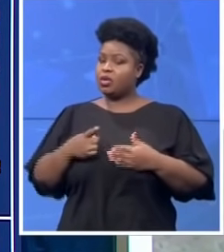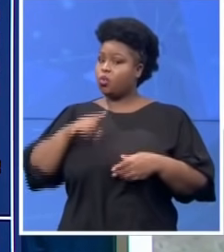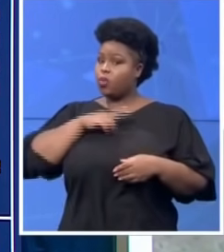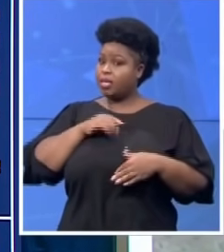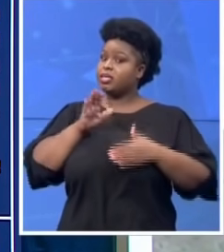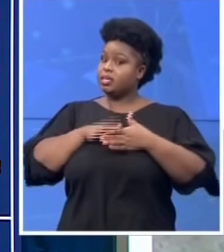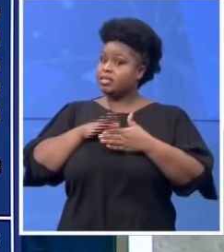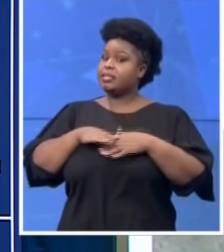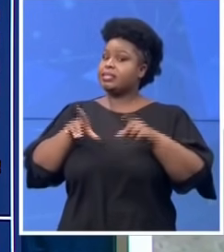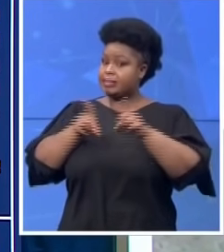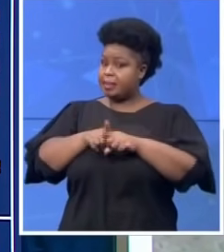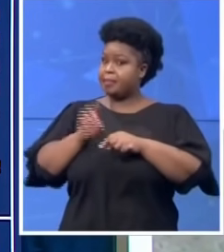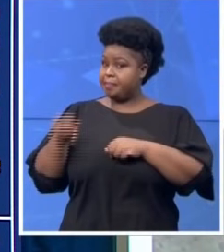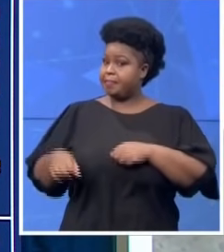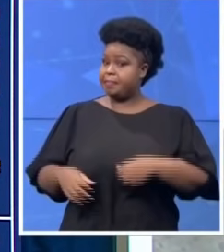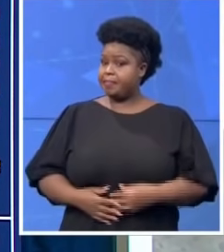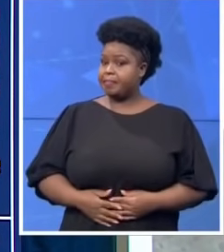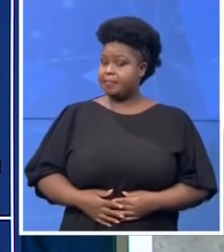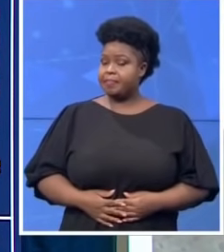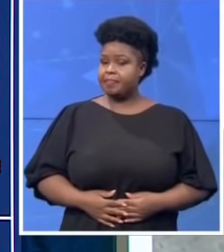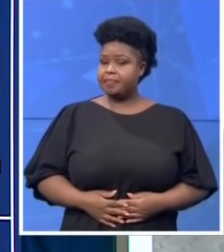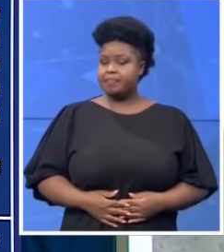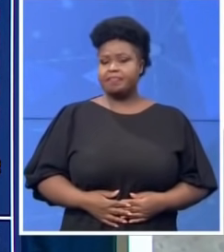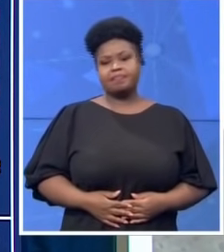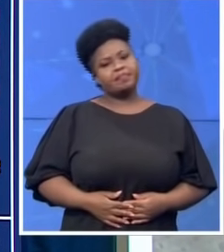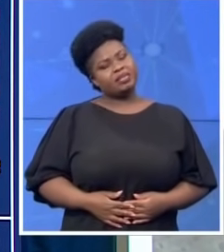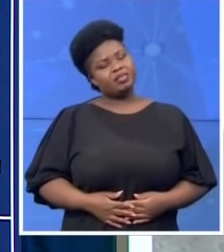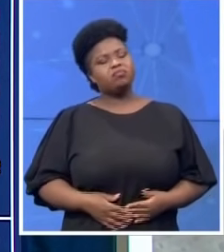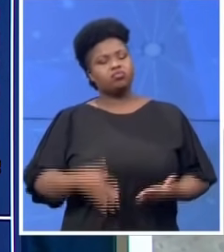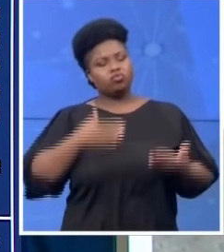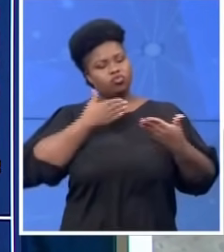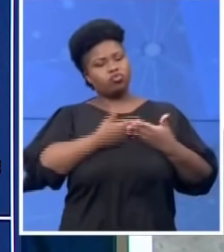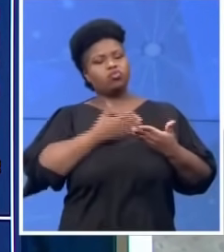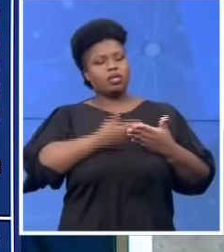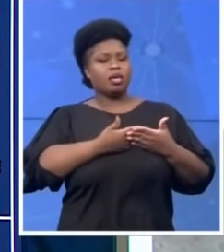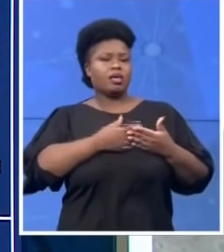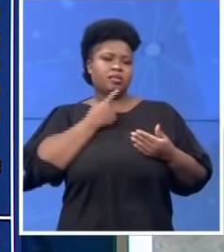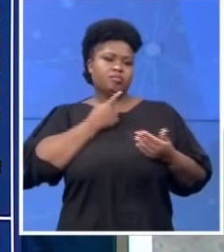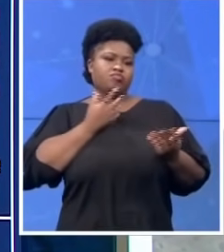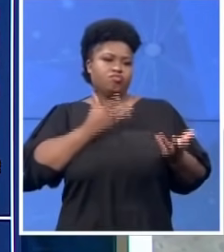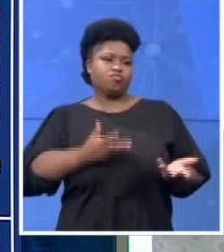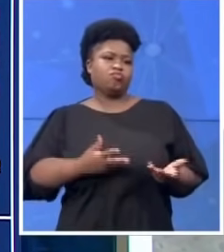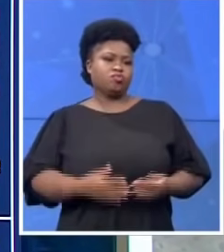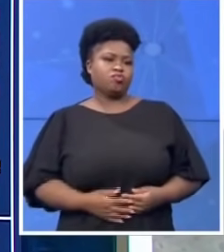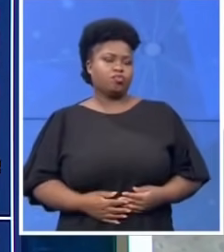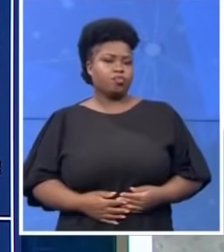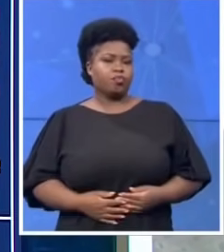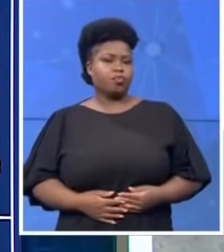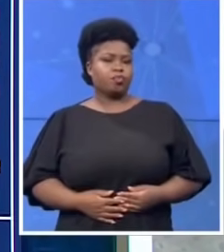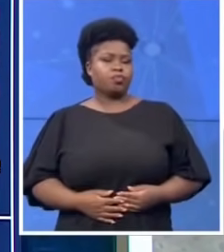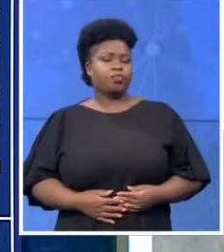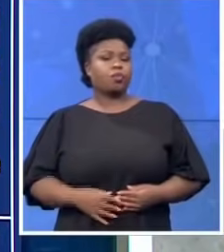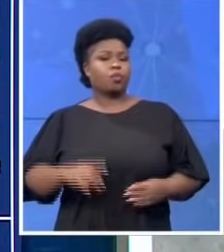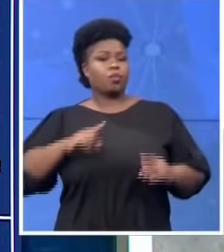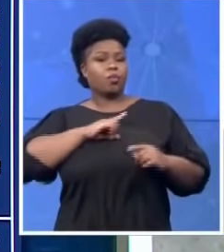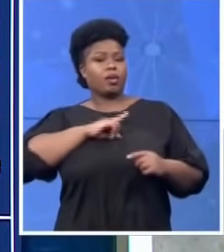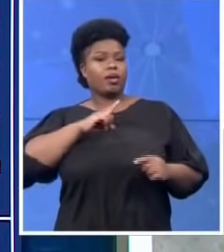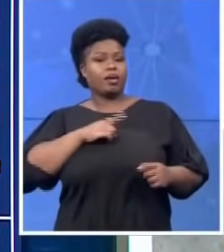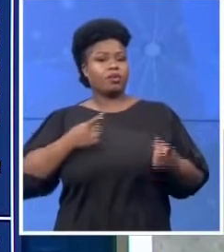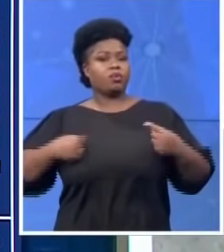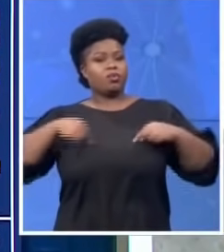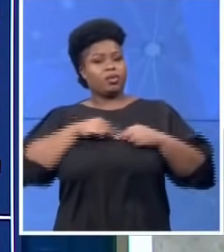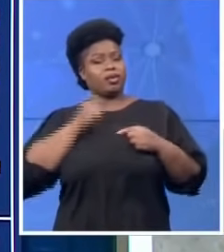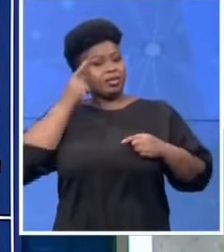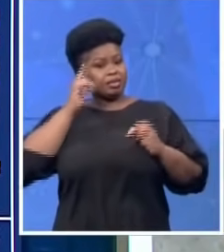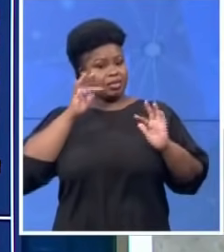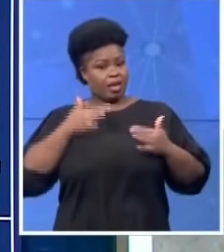could infer that. What we understand is that, so the grouping of the voting districts by